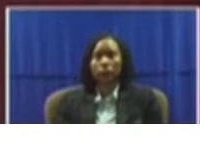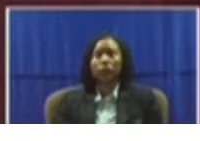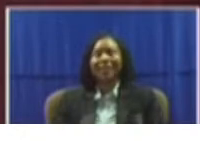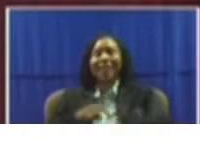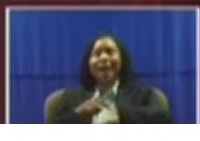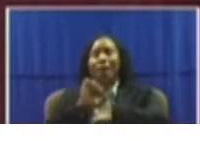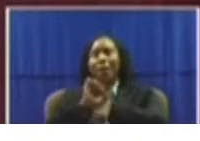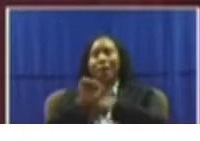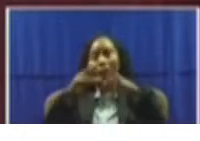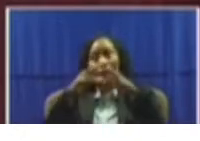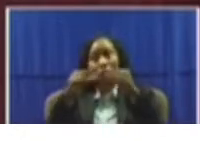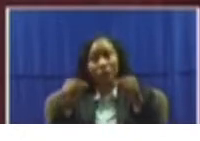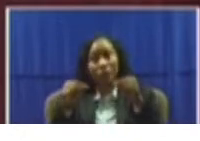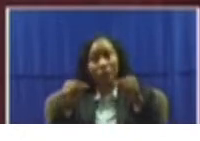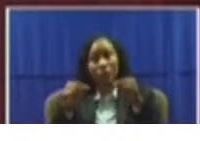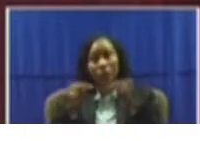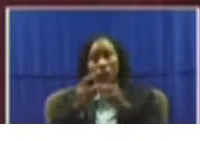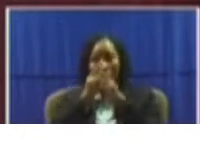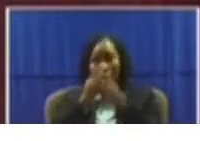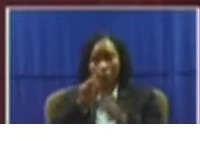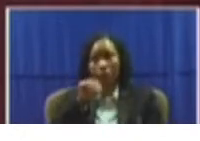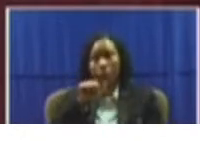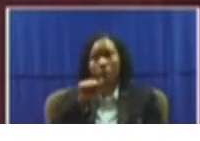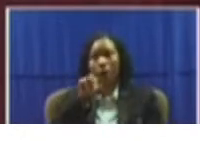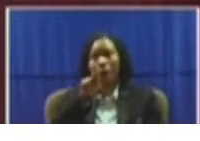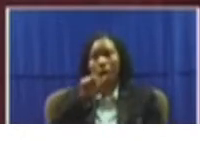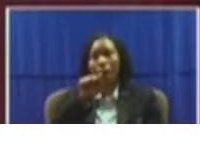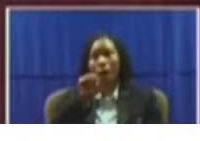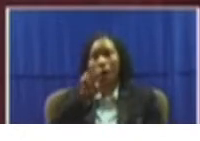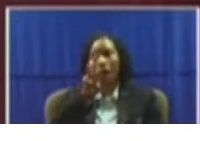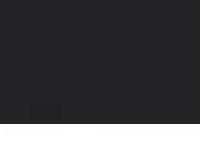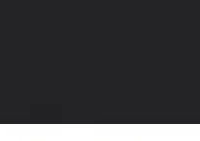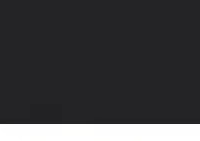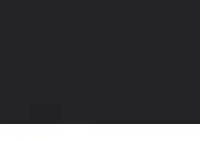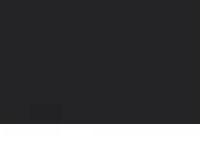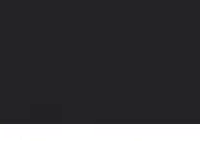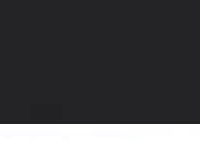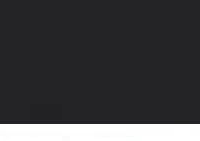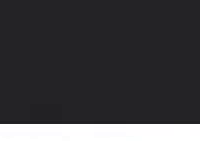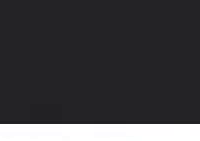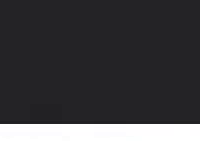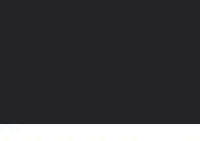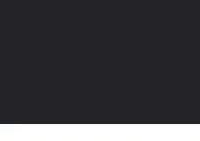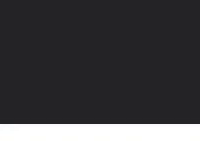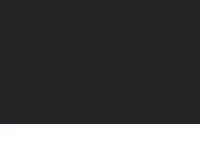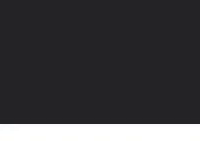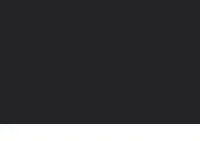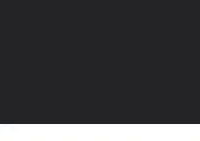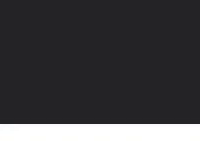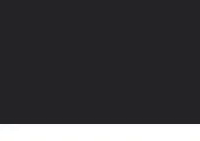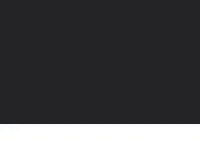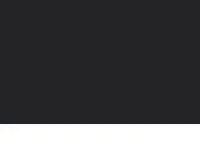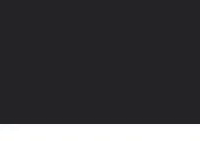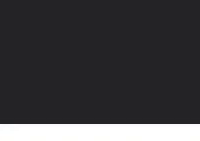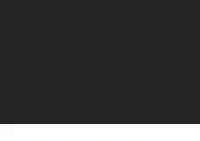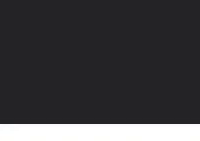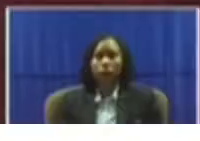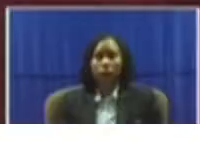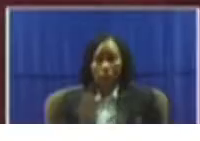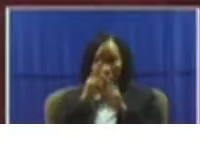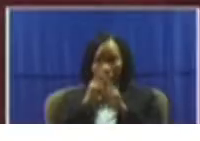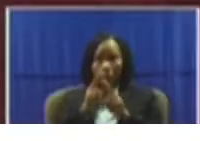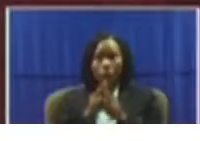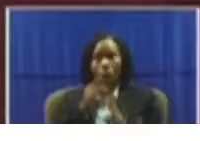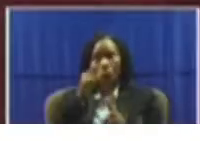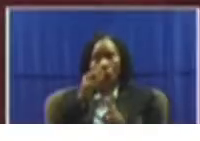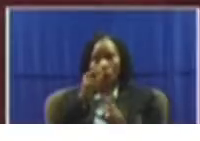has expired. Honorable Mahau, thank you. Thank you. May I? Yes, Honorable Pando, point of